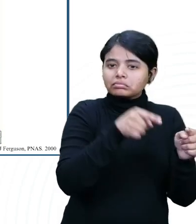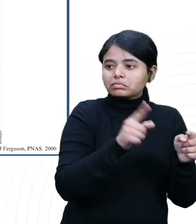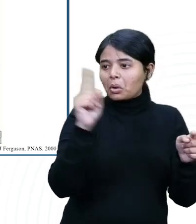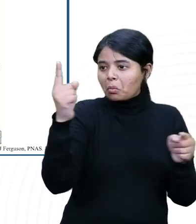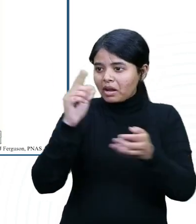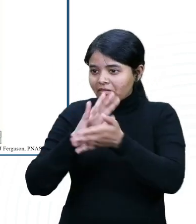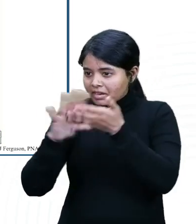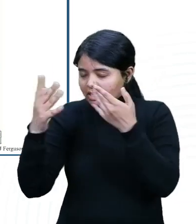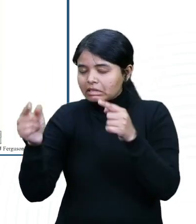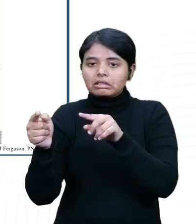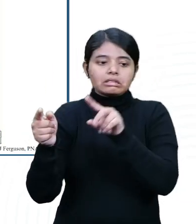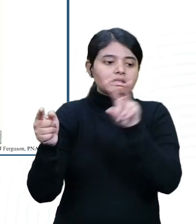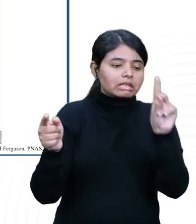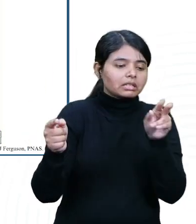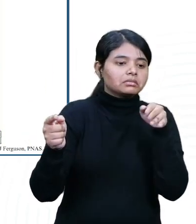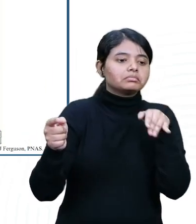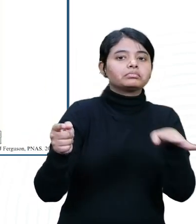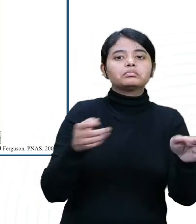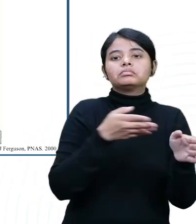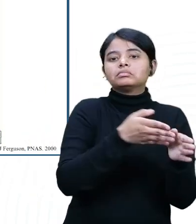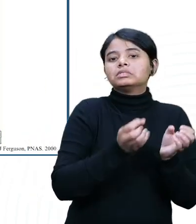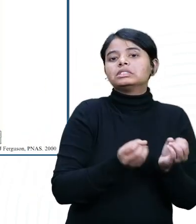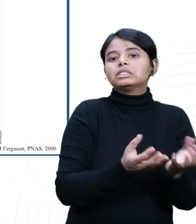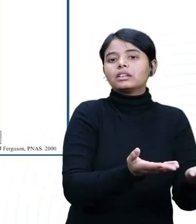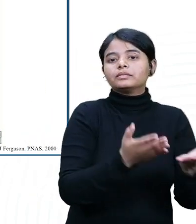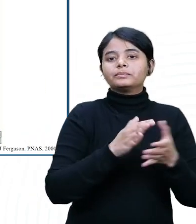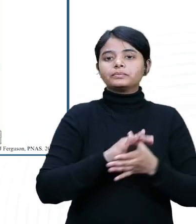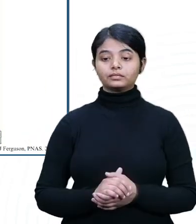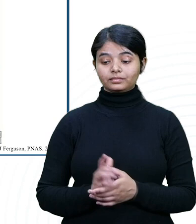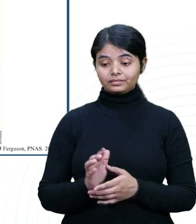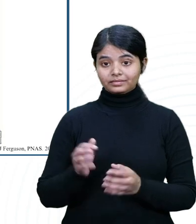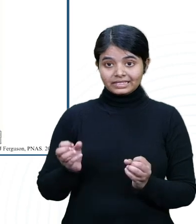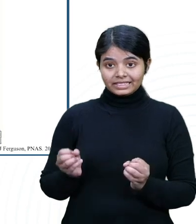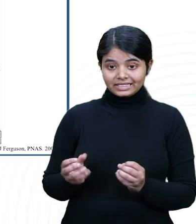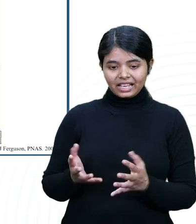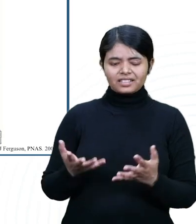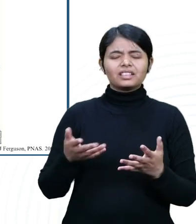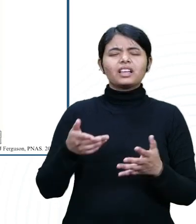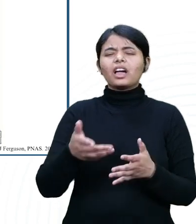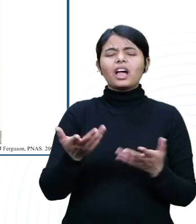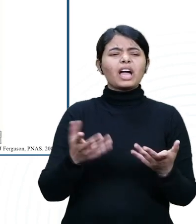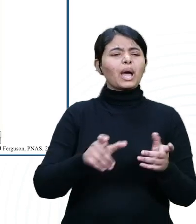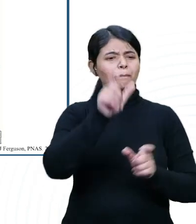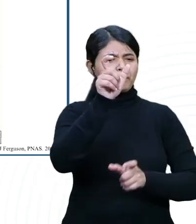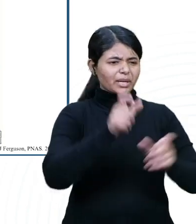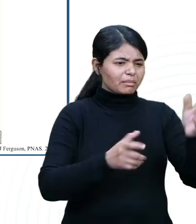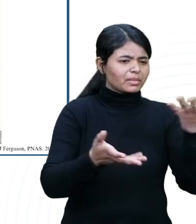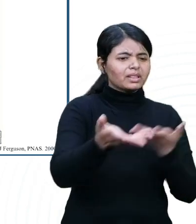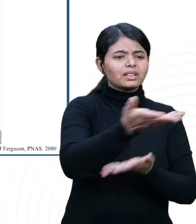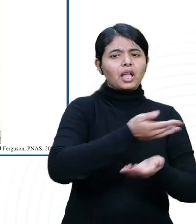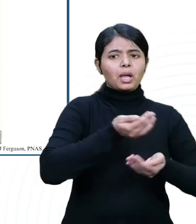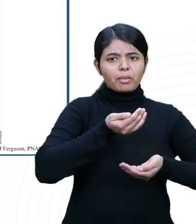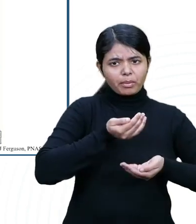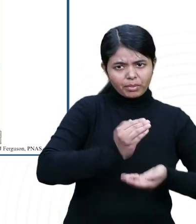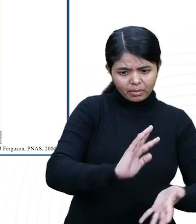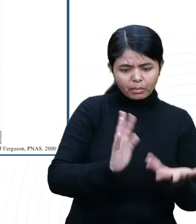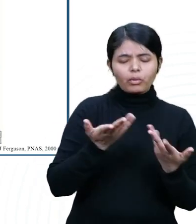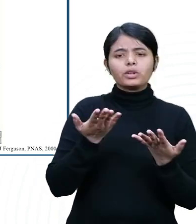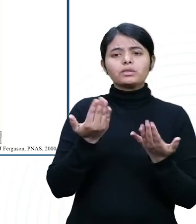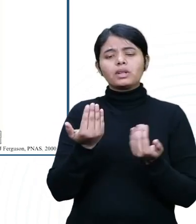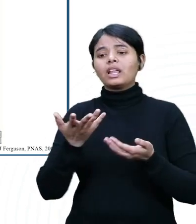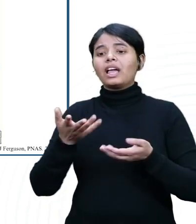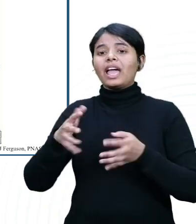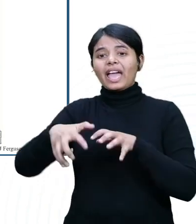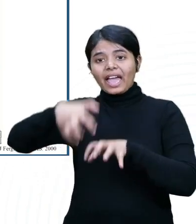surface glycoproteins, and the entire surface of the parasites is densely packed with VSGs, and there are 5